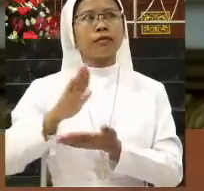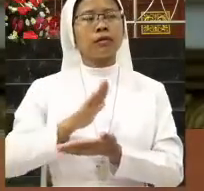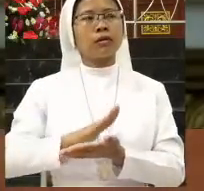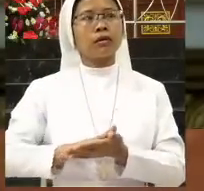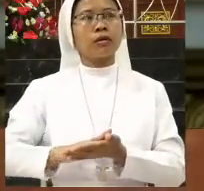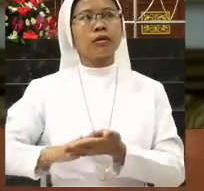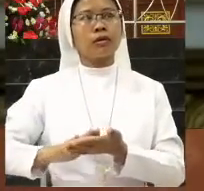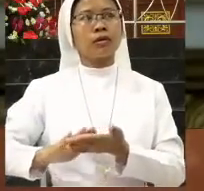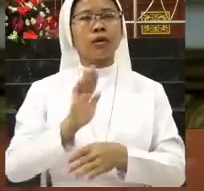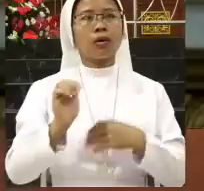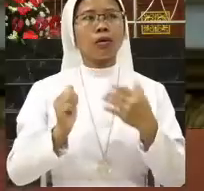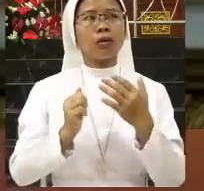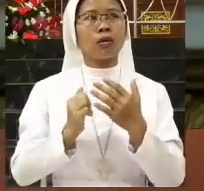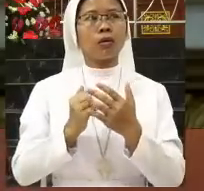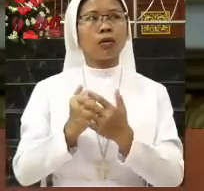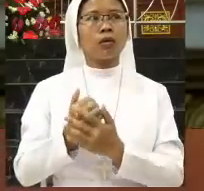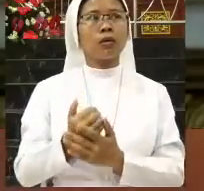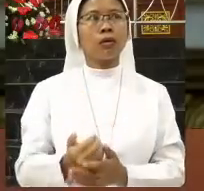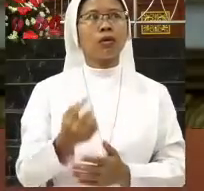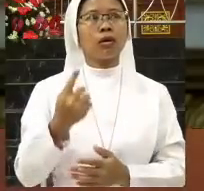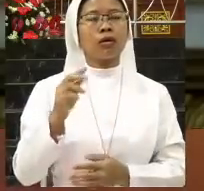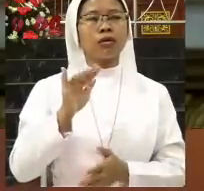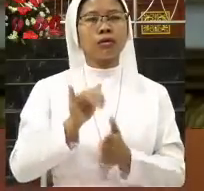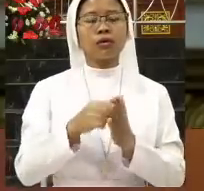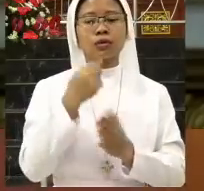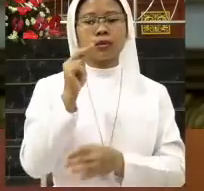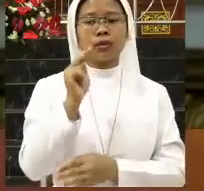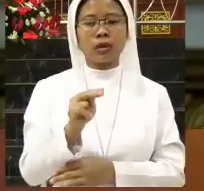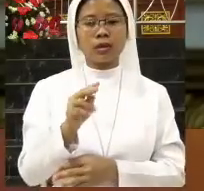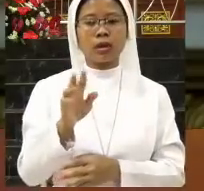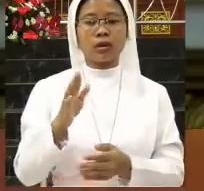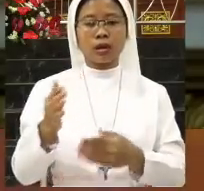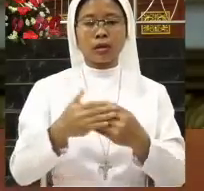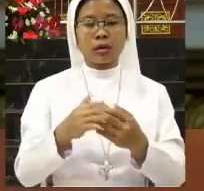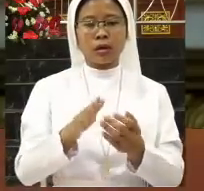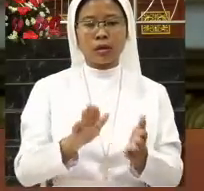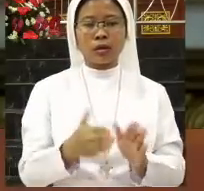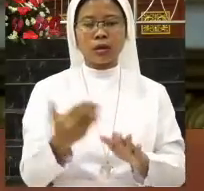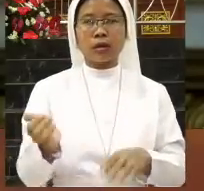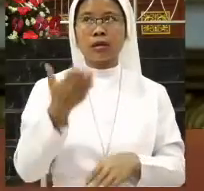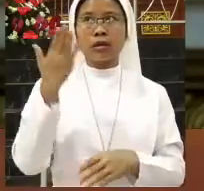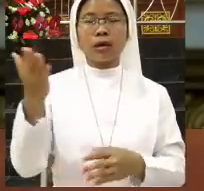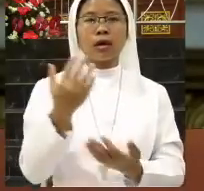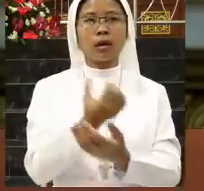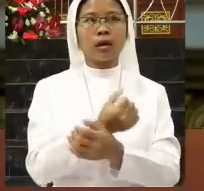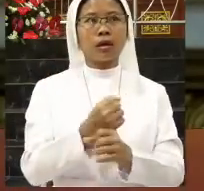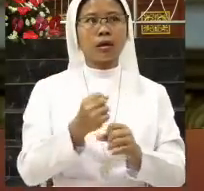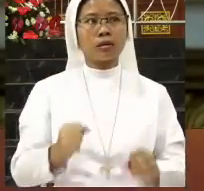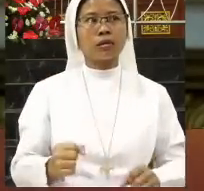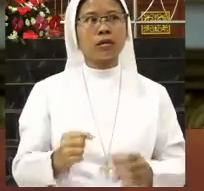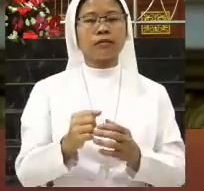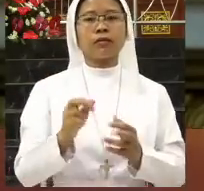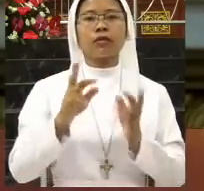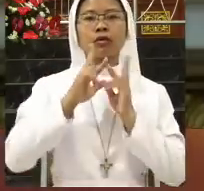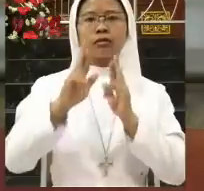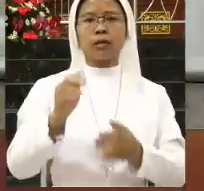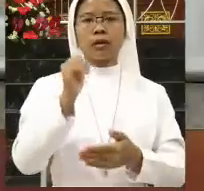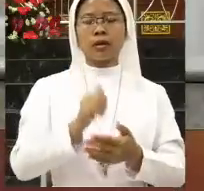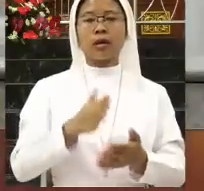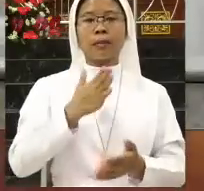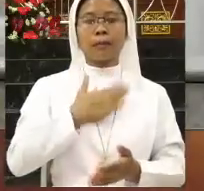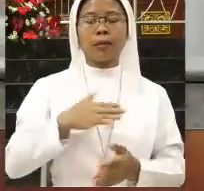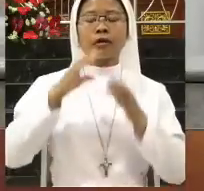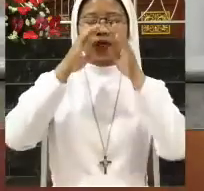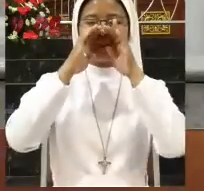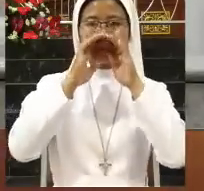Sheol tightened. The snares of death lay and wait for me. In my distress,